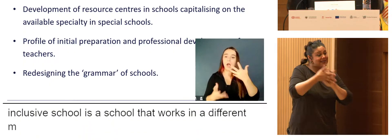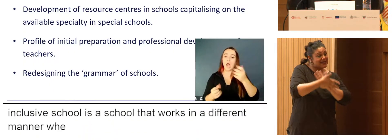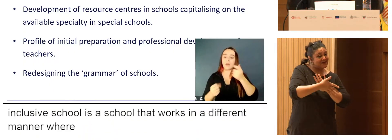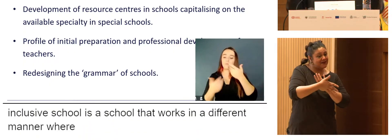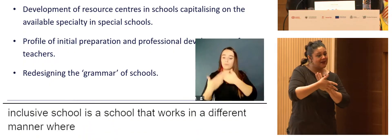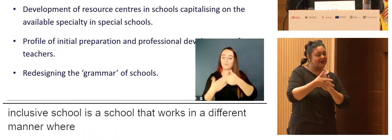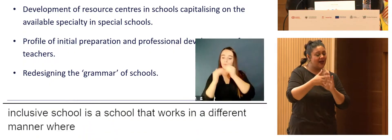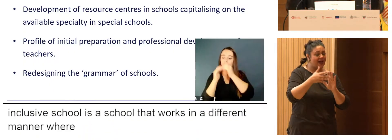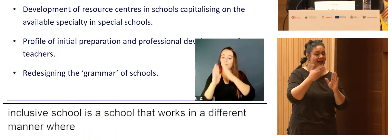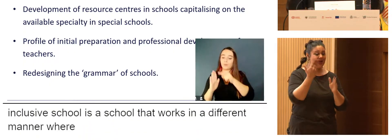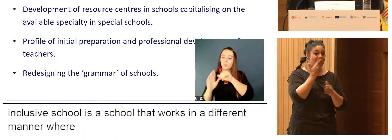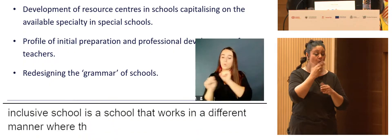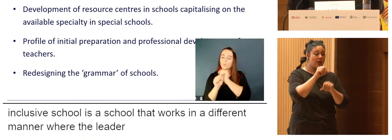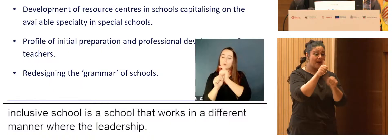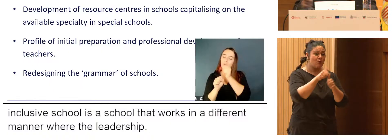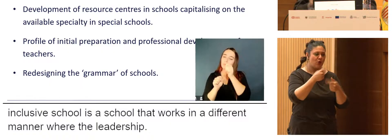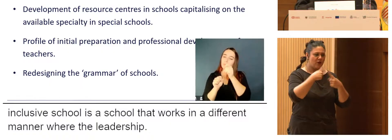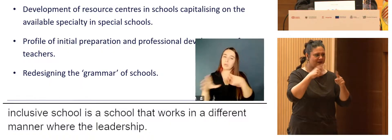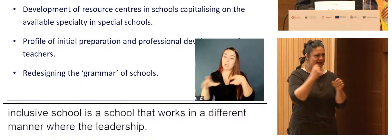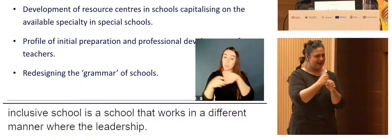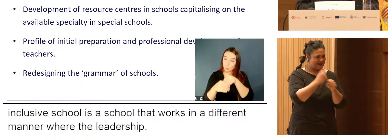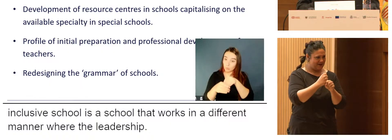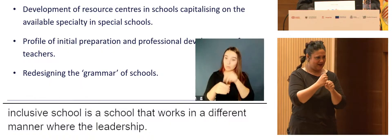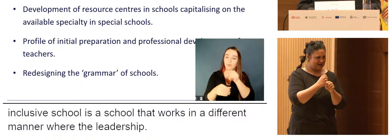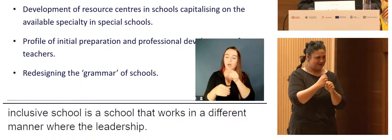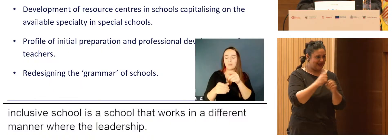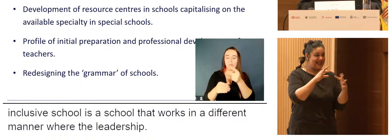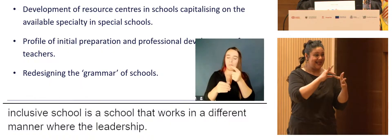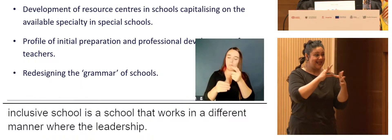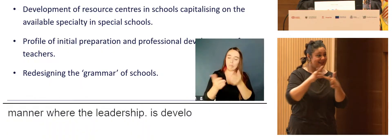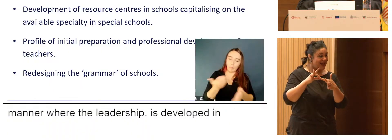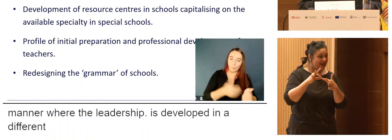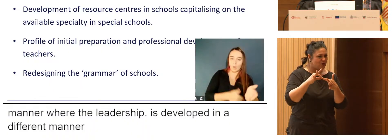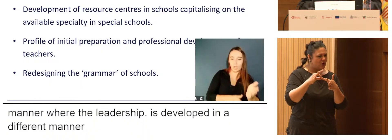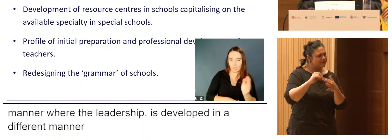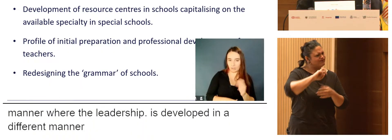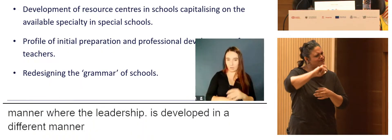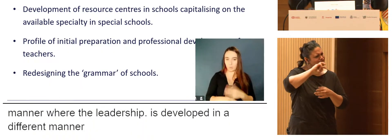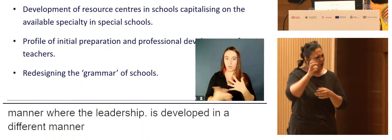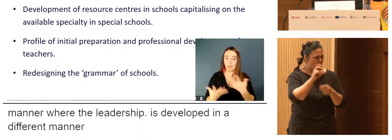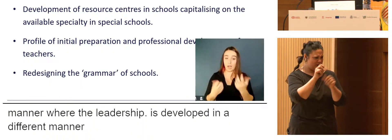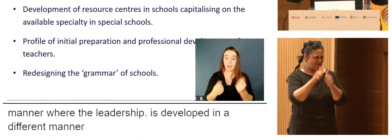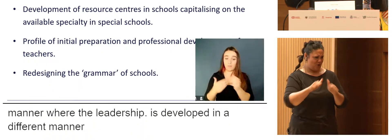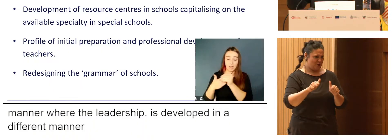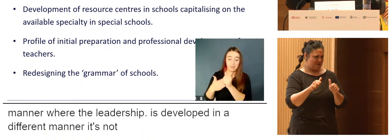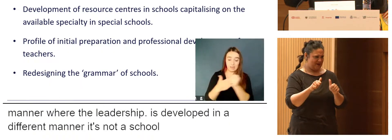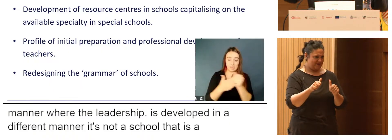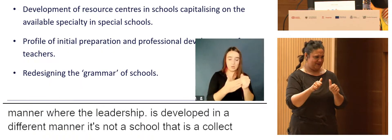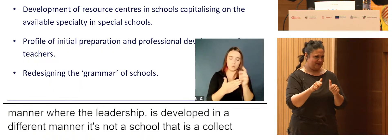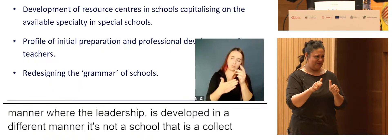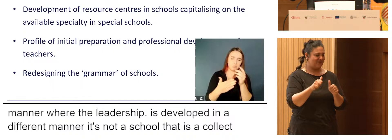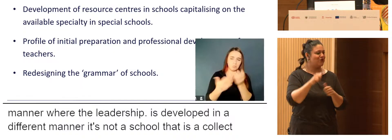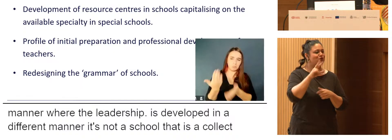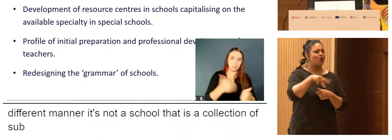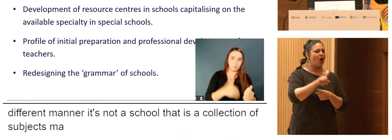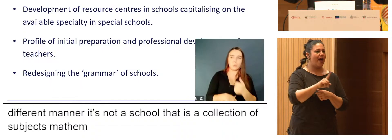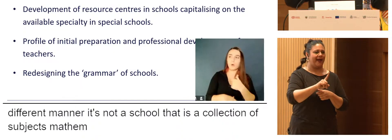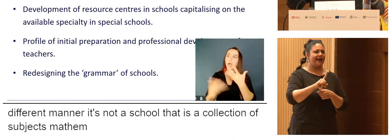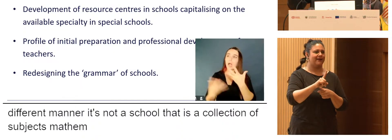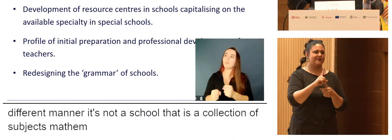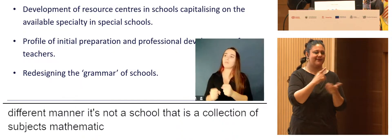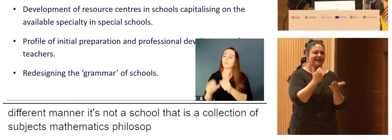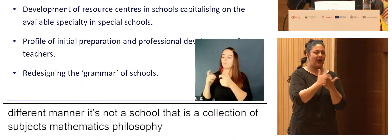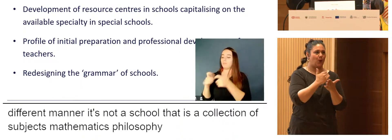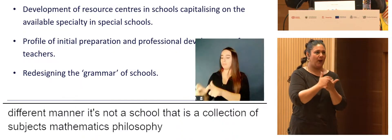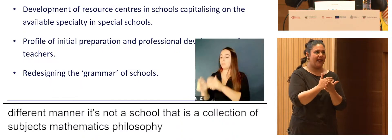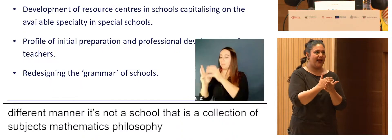leadership is developed in a different manner. It's not a school that is a collection of subjects, mathematics, philosophy,